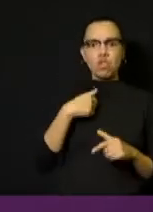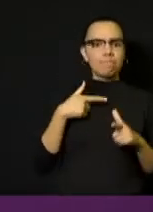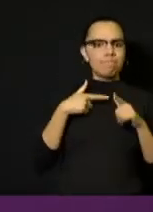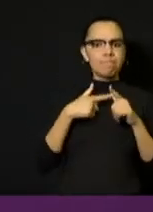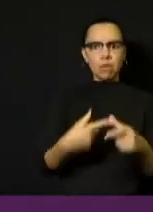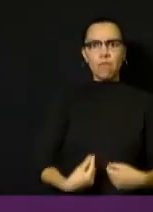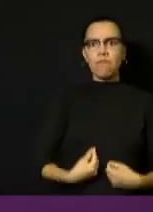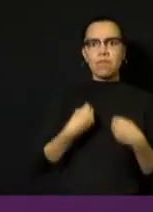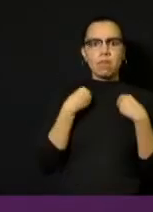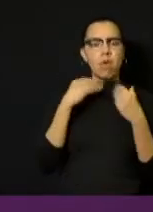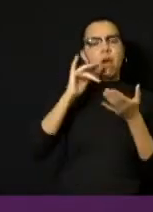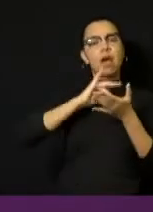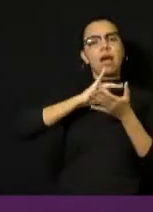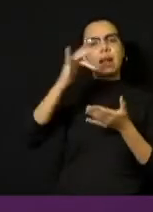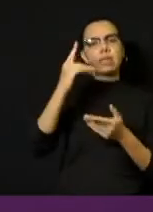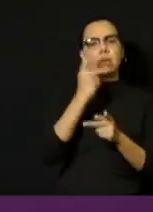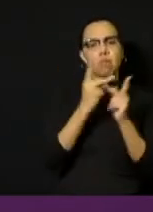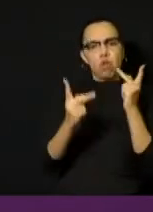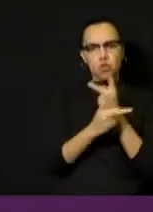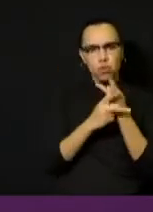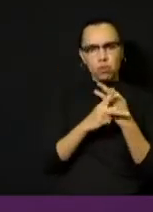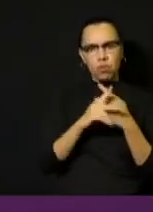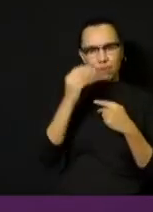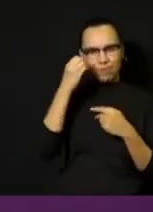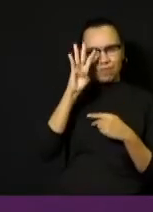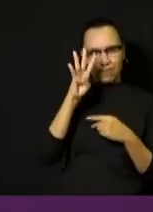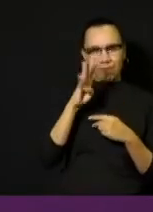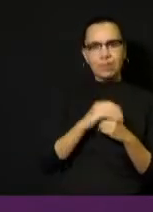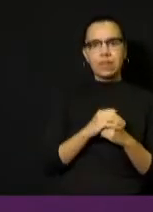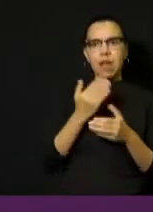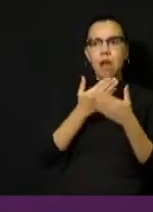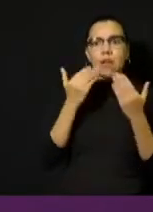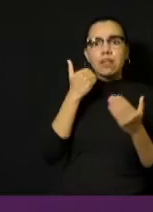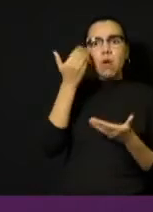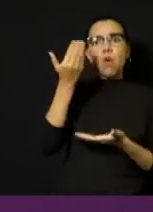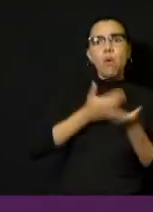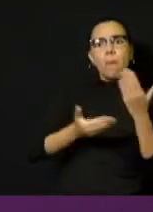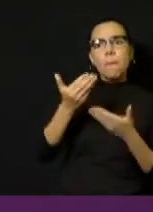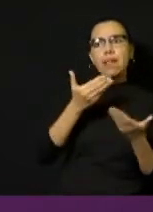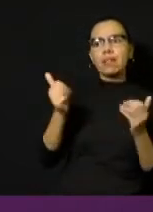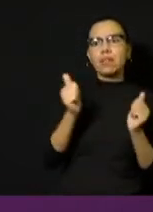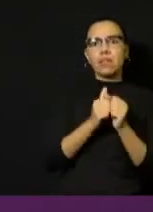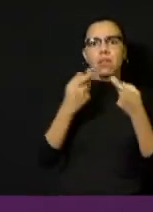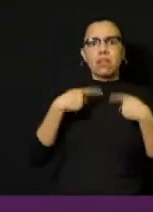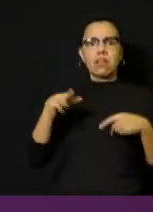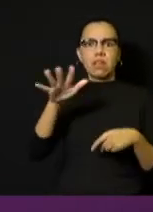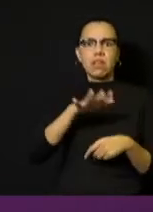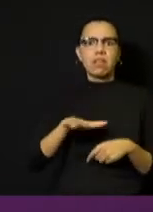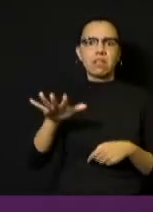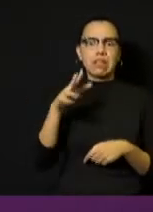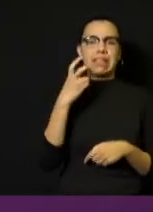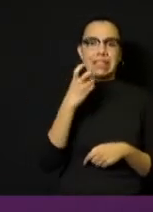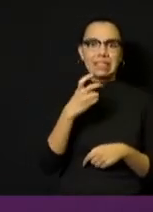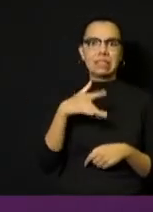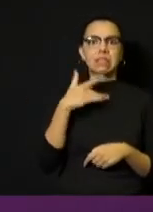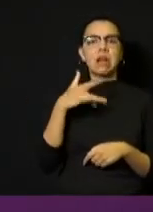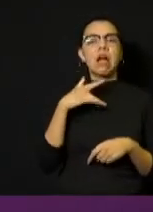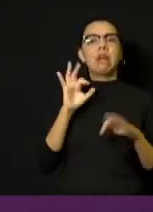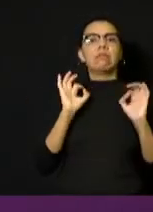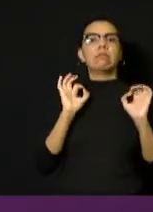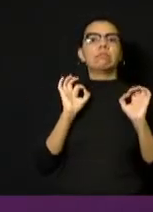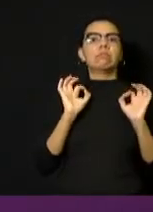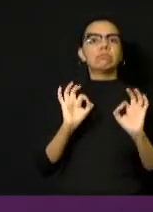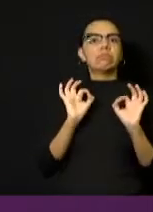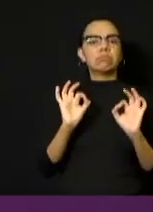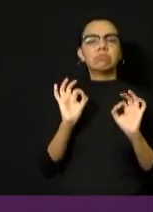but I am alive thanks to the products. And I'm sharing with everybody what happened to me. That big